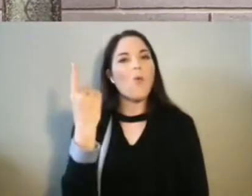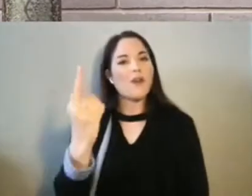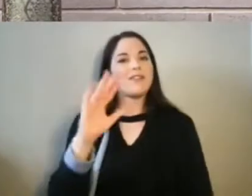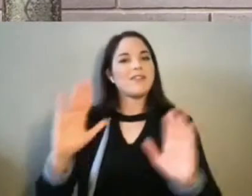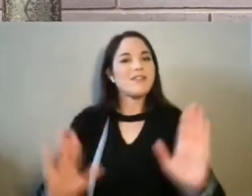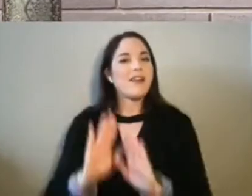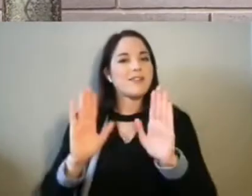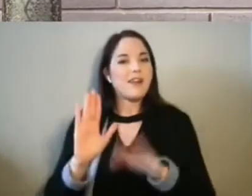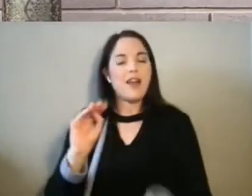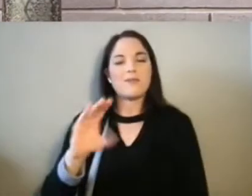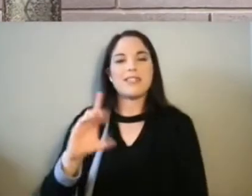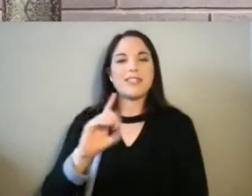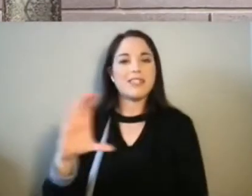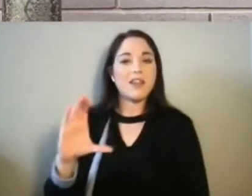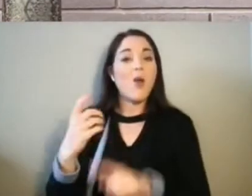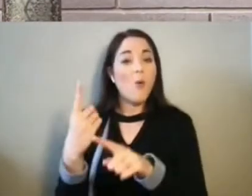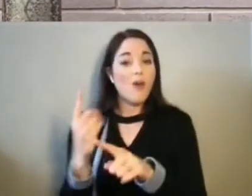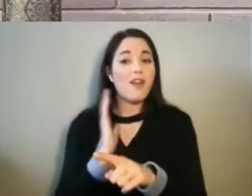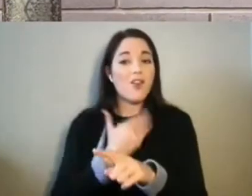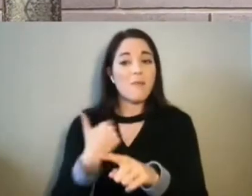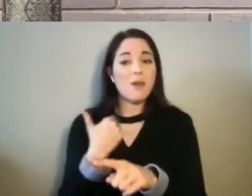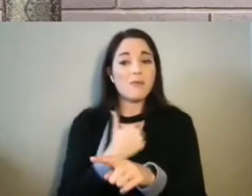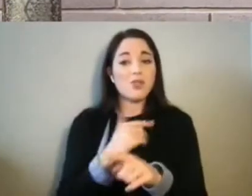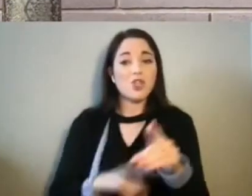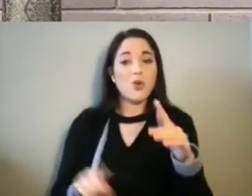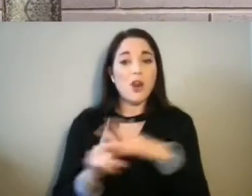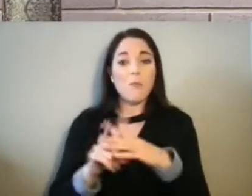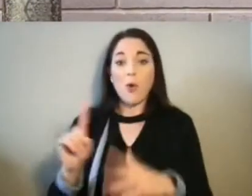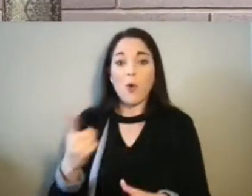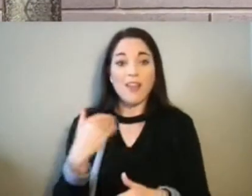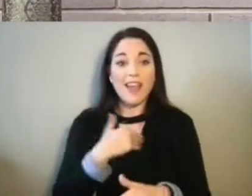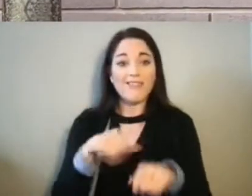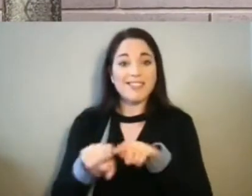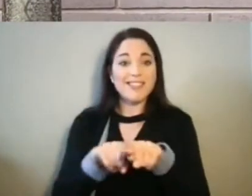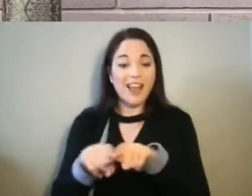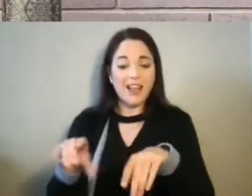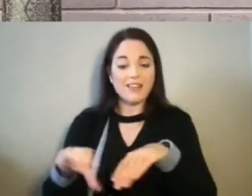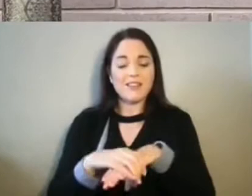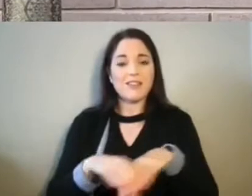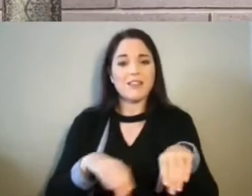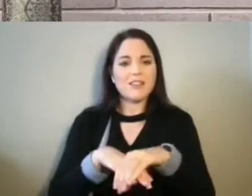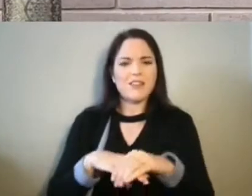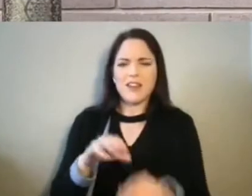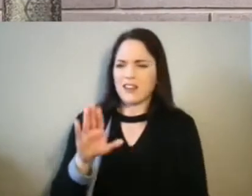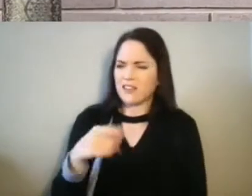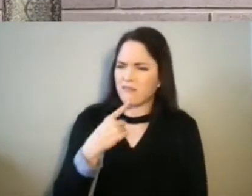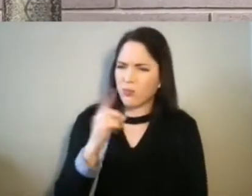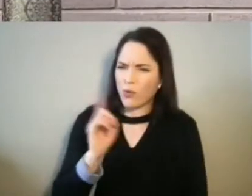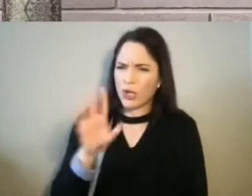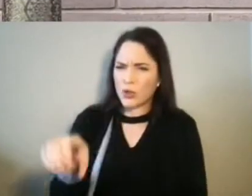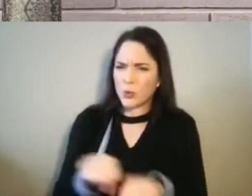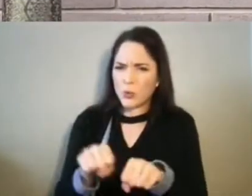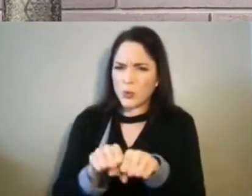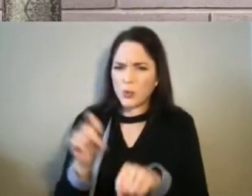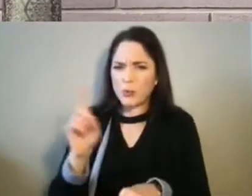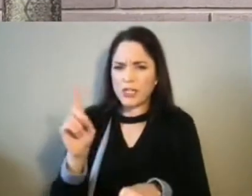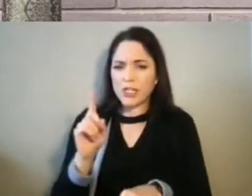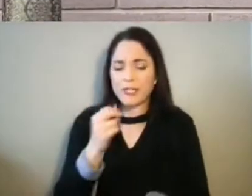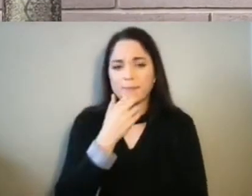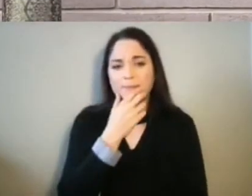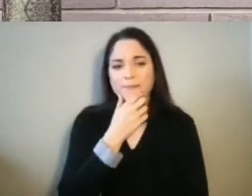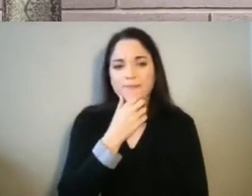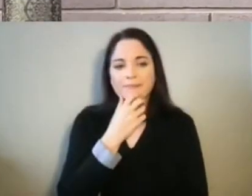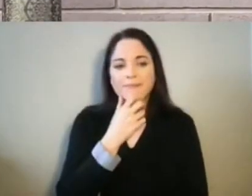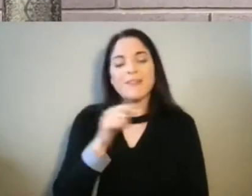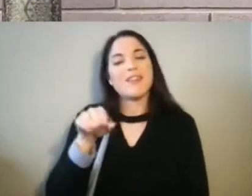without shoes. She noticed that her feet were about the size of the person without shoes, and without even thinking about it, just